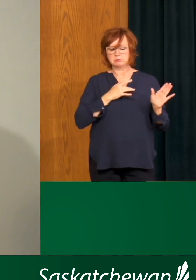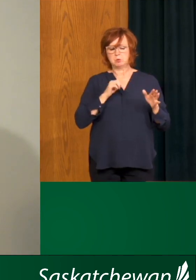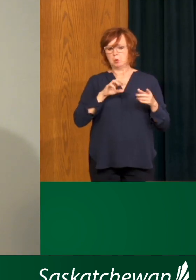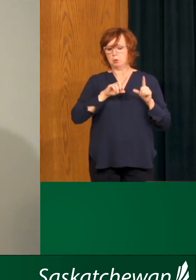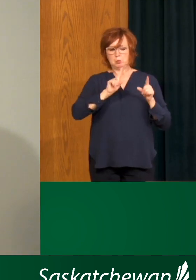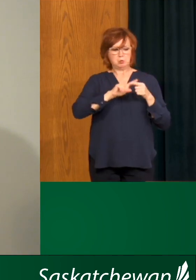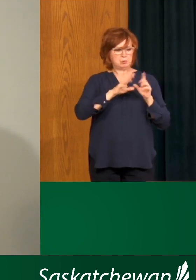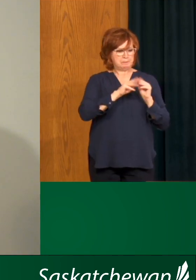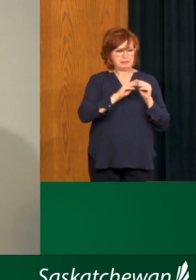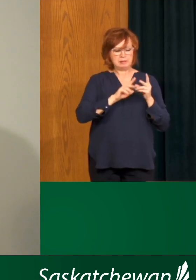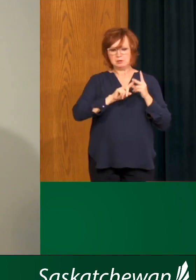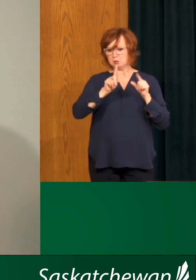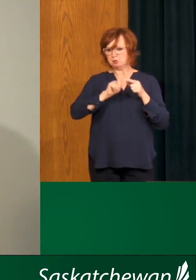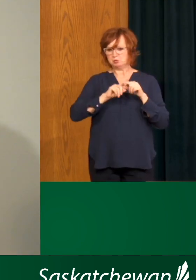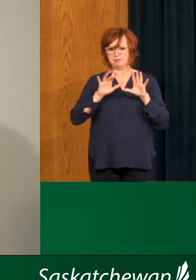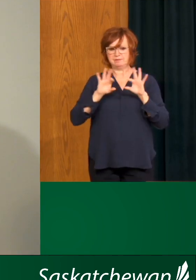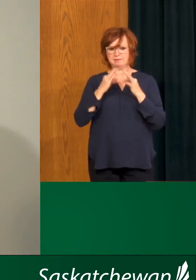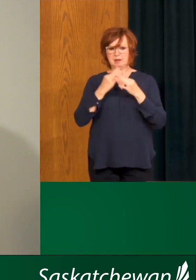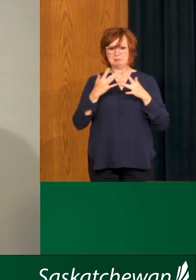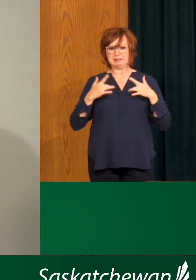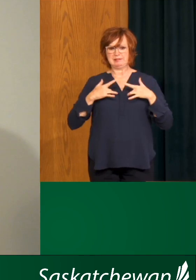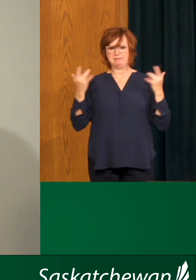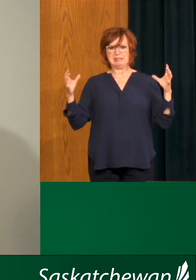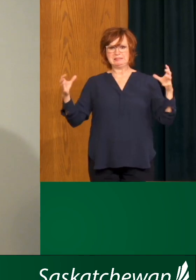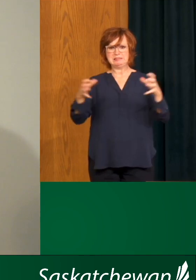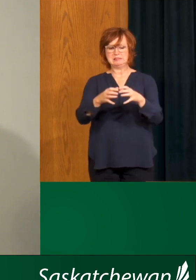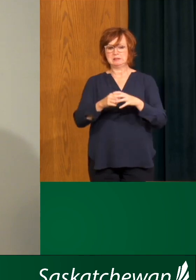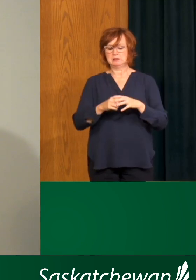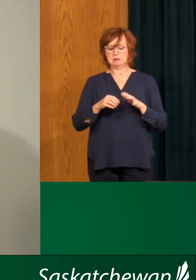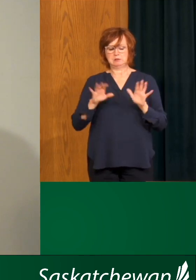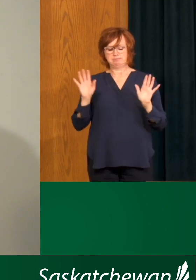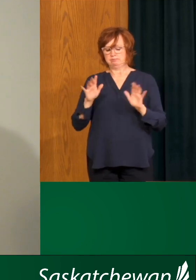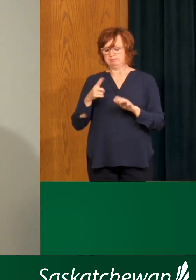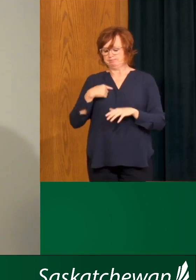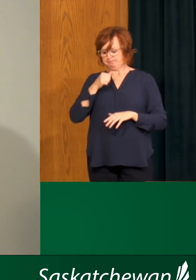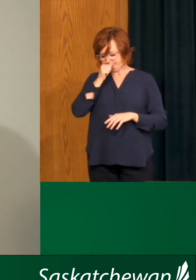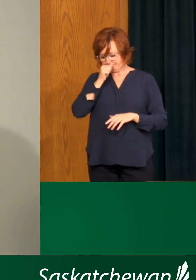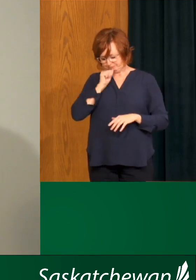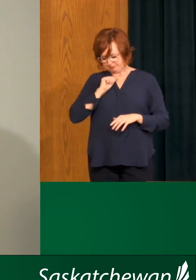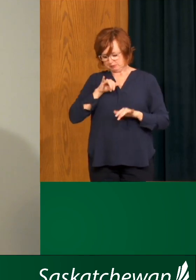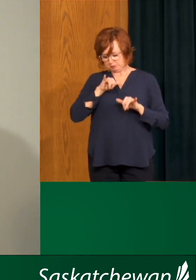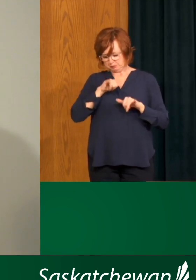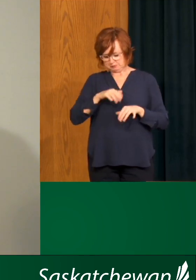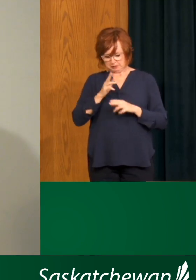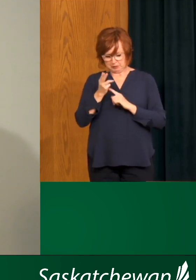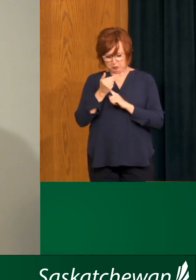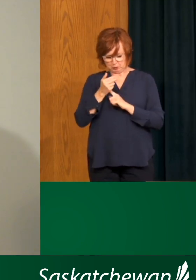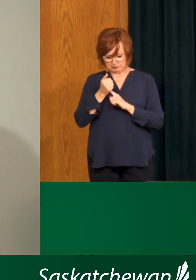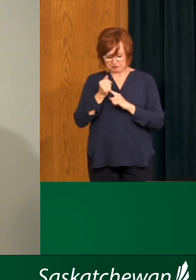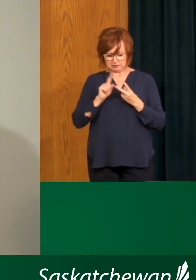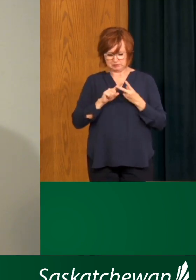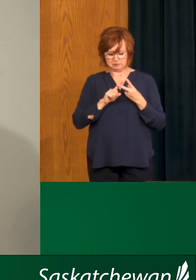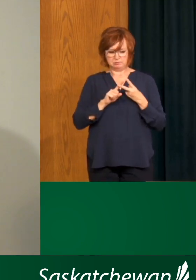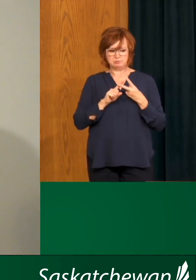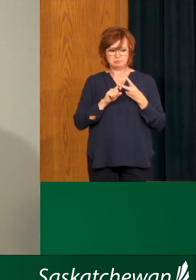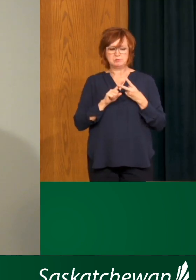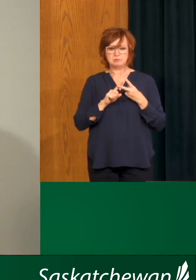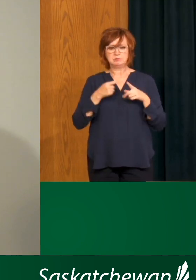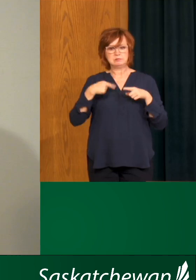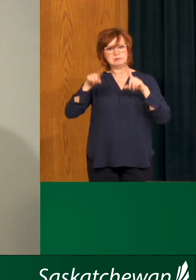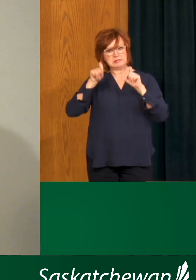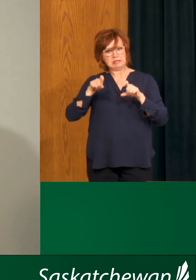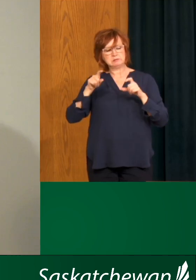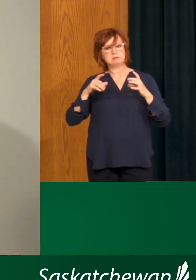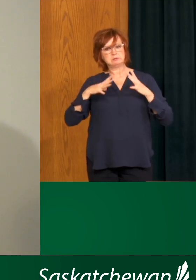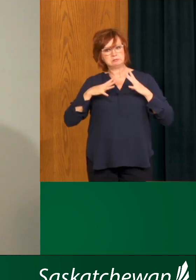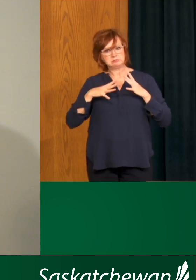meeting, not go to that family event. I will stay in my hotel room, get tested, seek further recommendations, even if the test